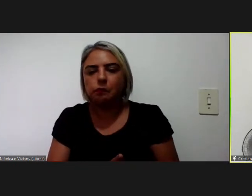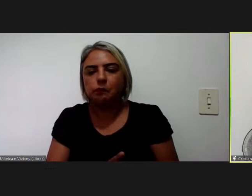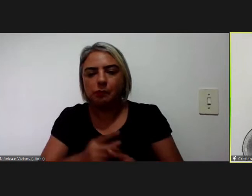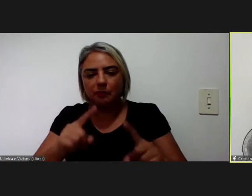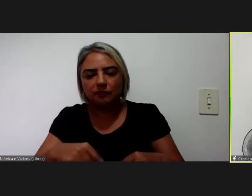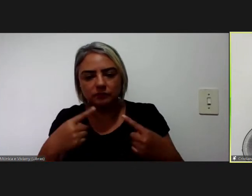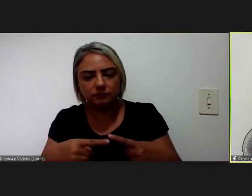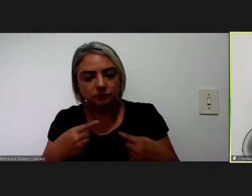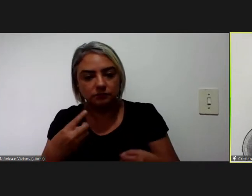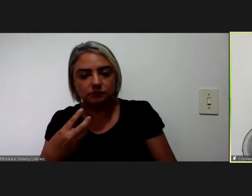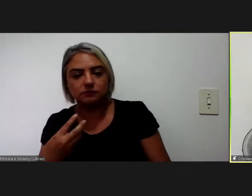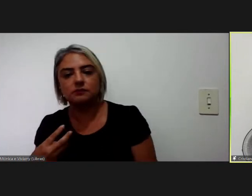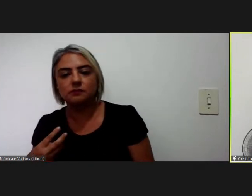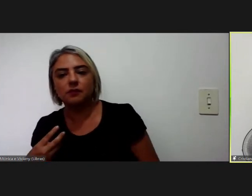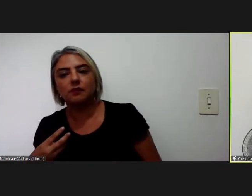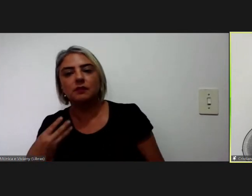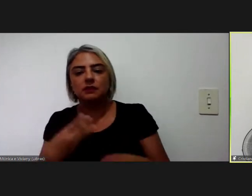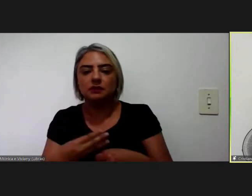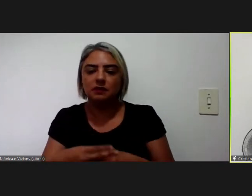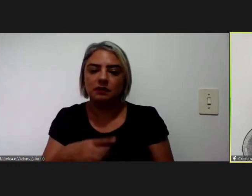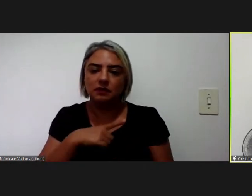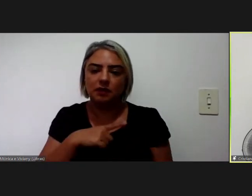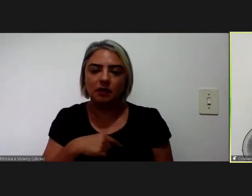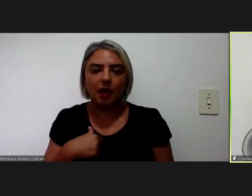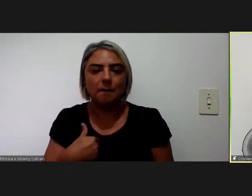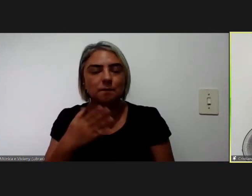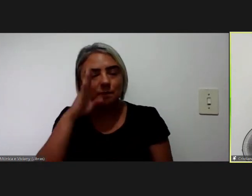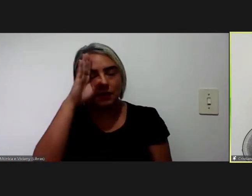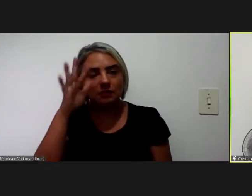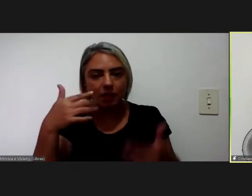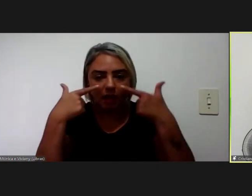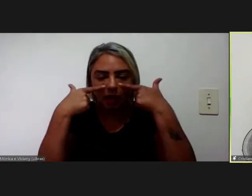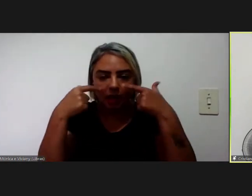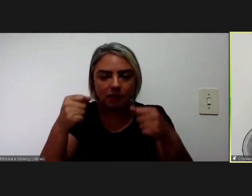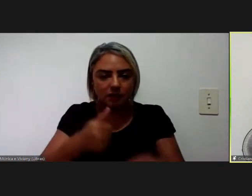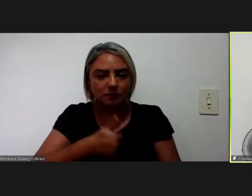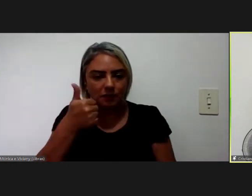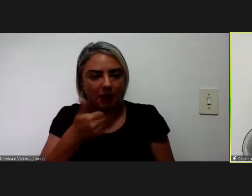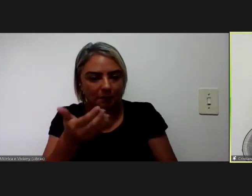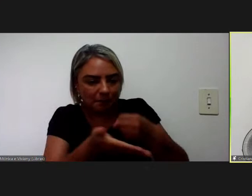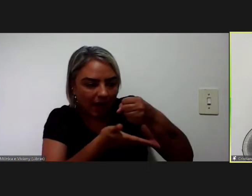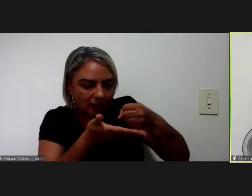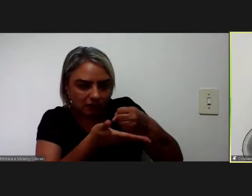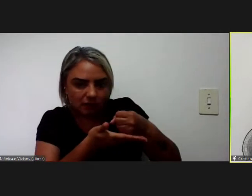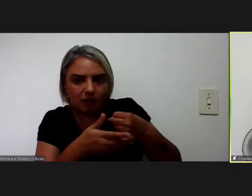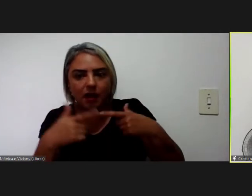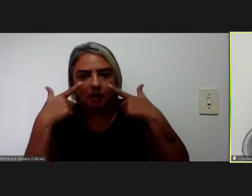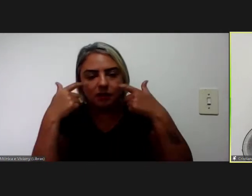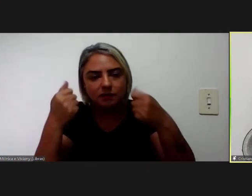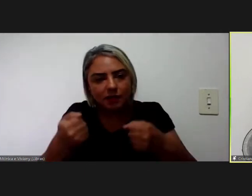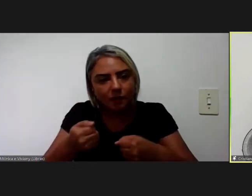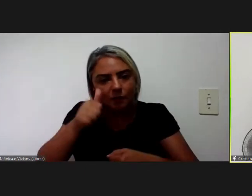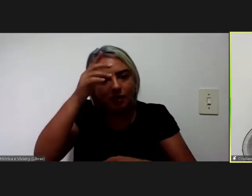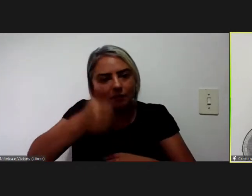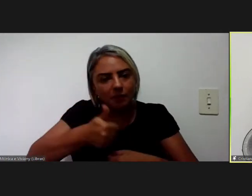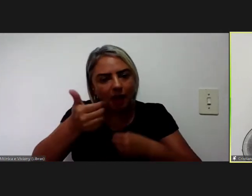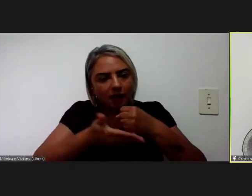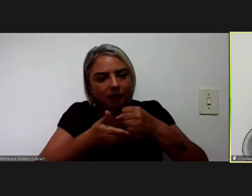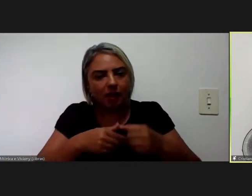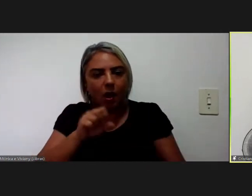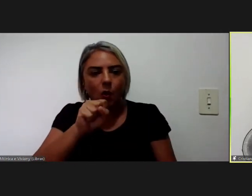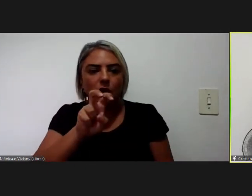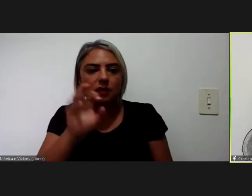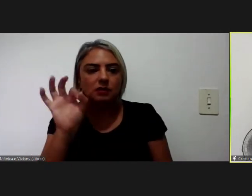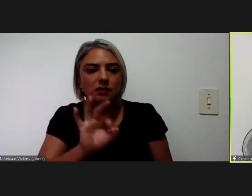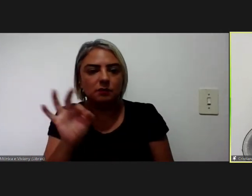every time the challenges that the municipalities are having in primary care. So we